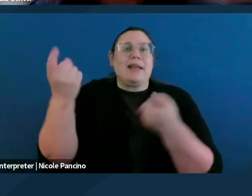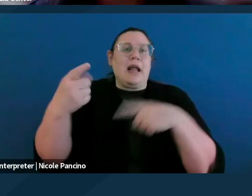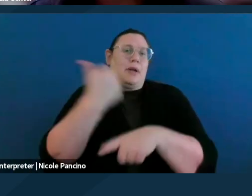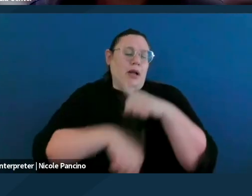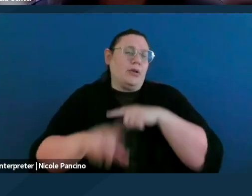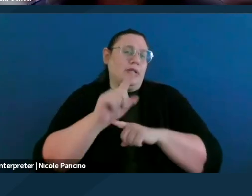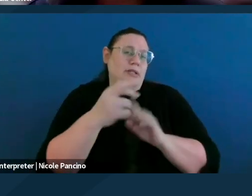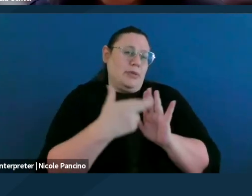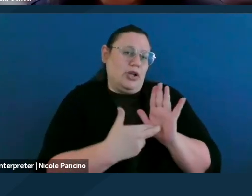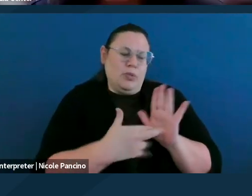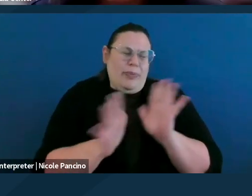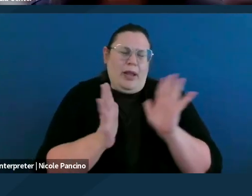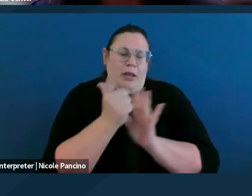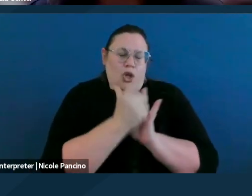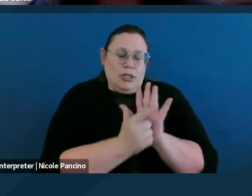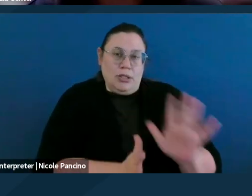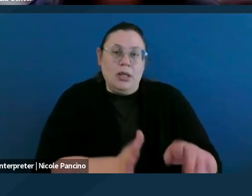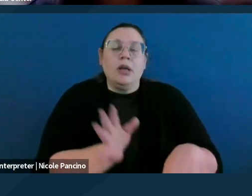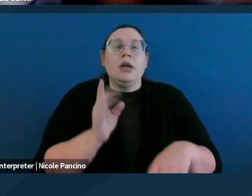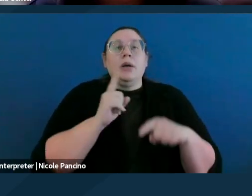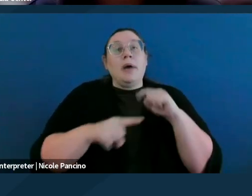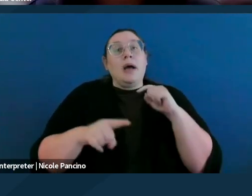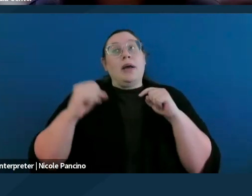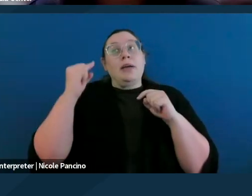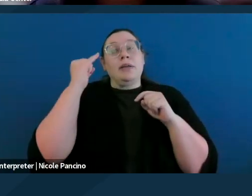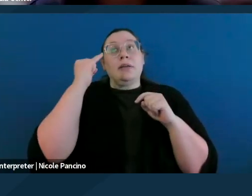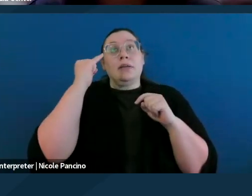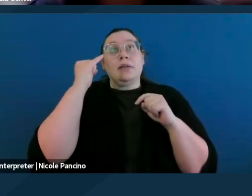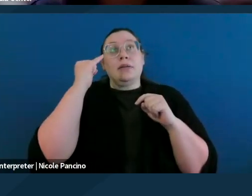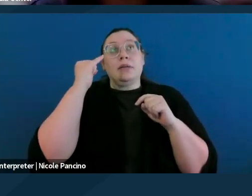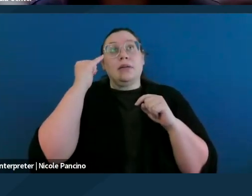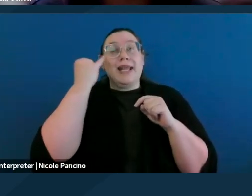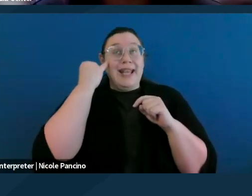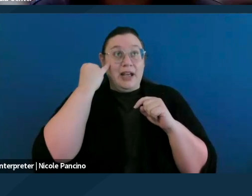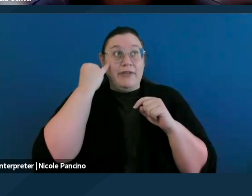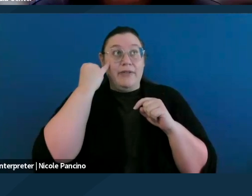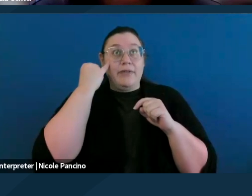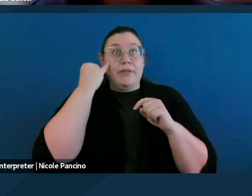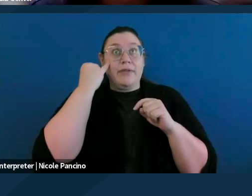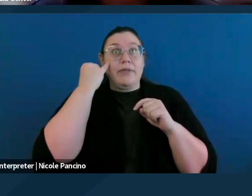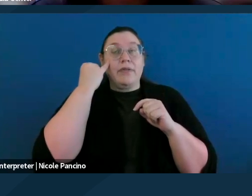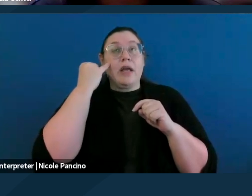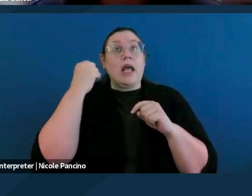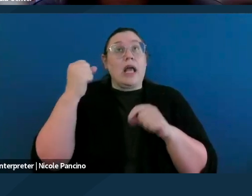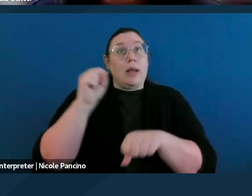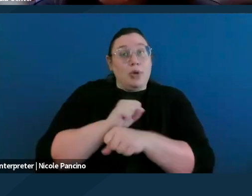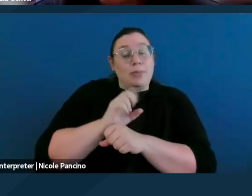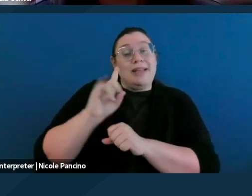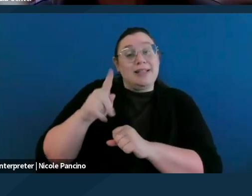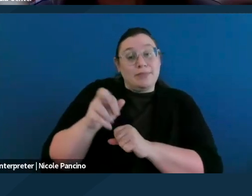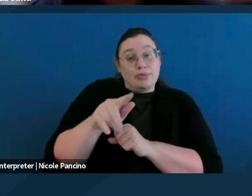rules, laws. But yes, if you were doing an employment disparate impact case with a